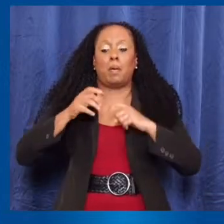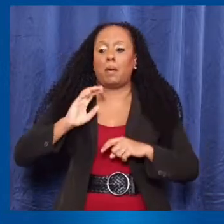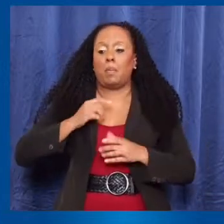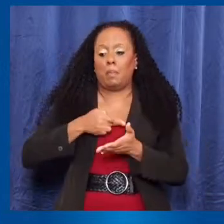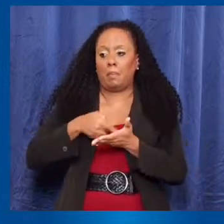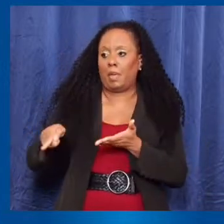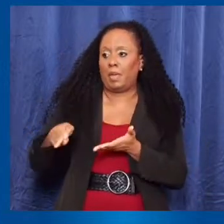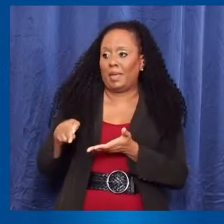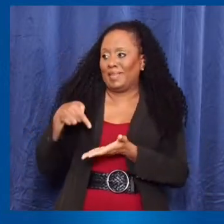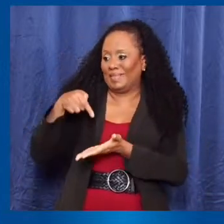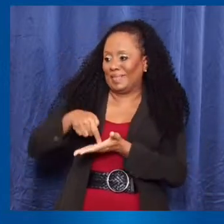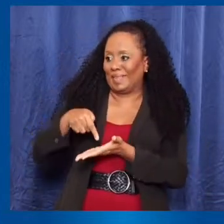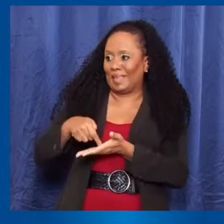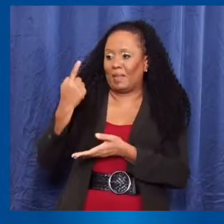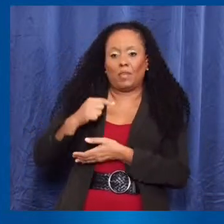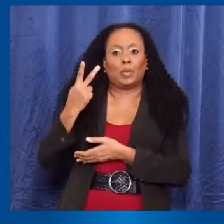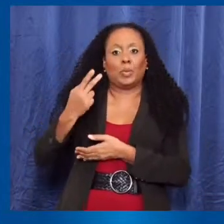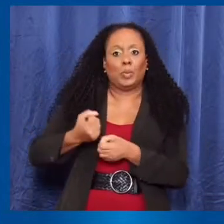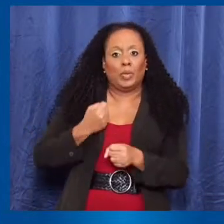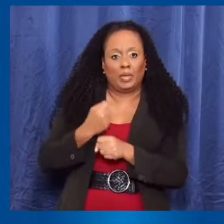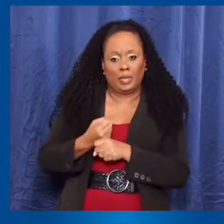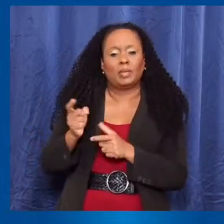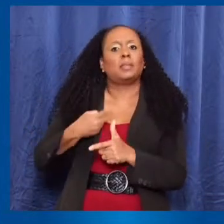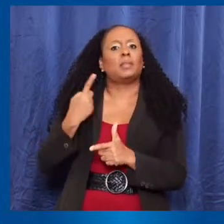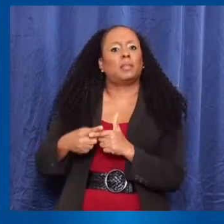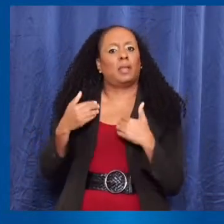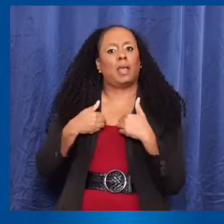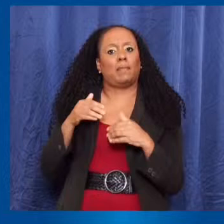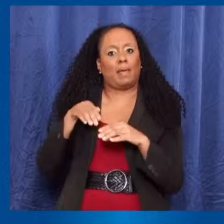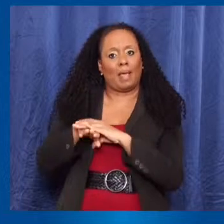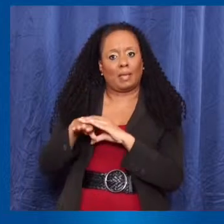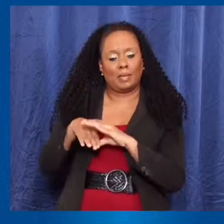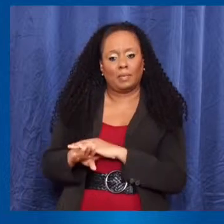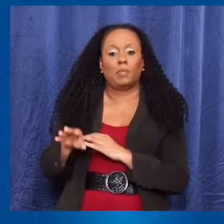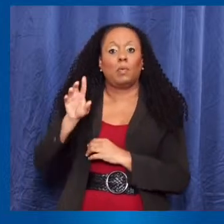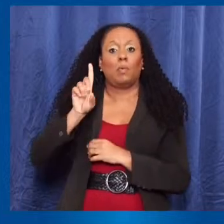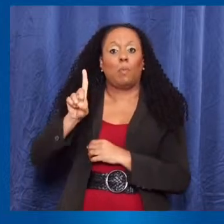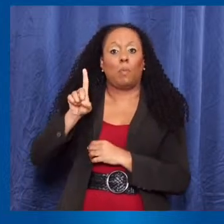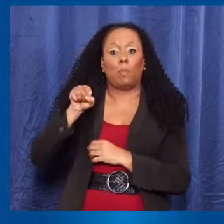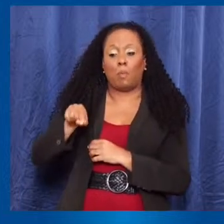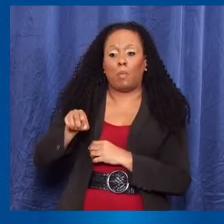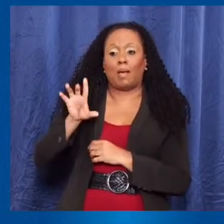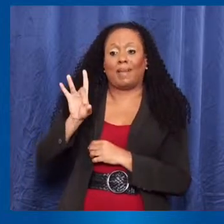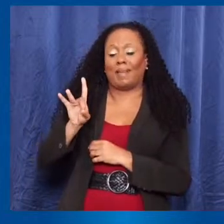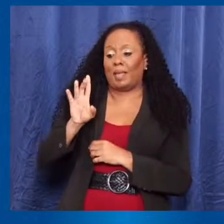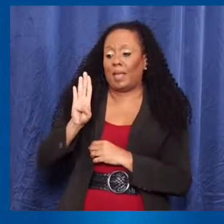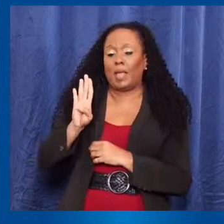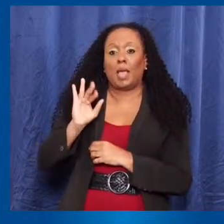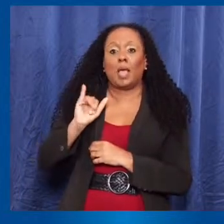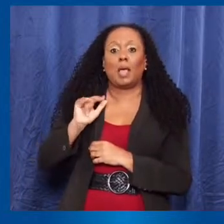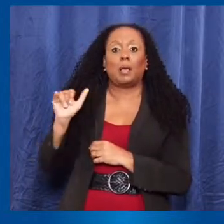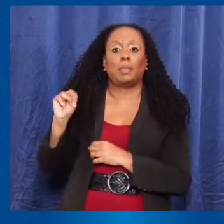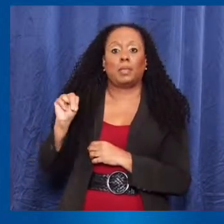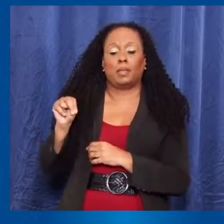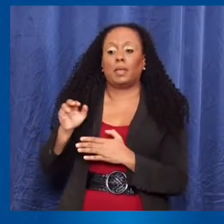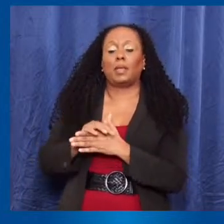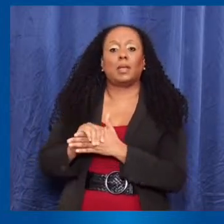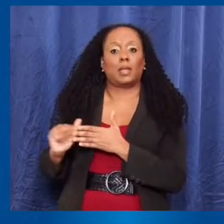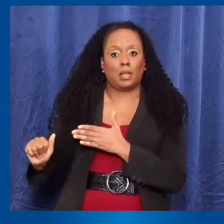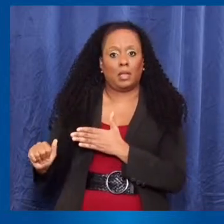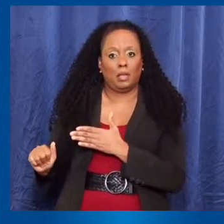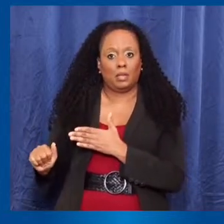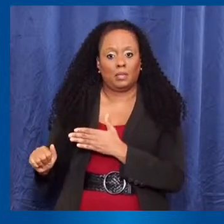years and be able to have access to $1.8 billion, which represents just under 18% of